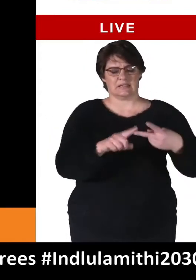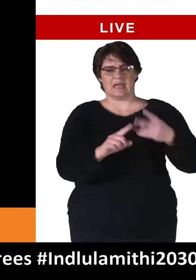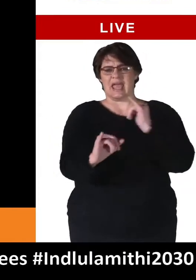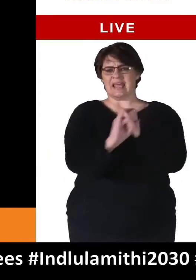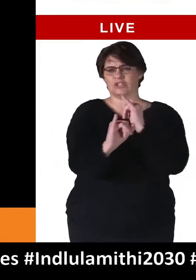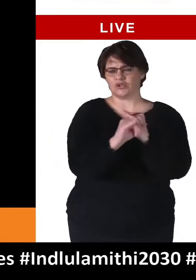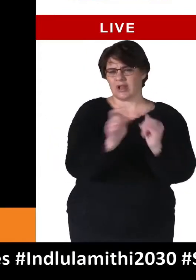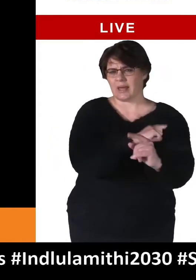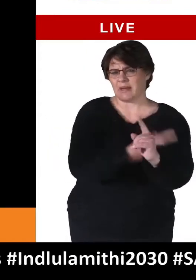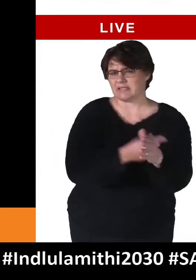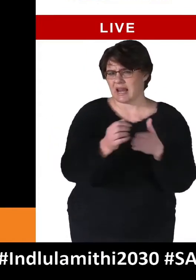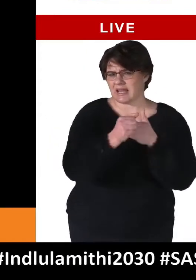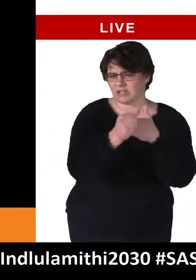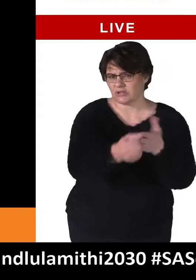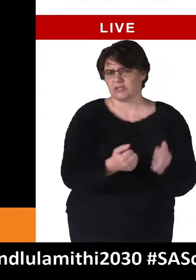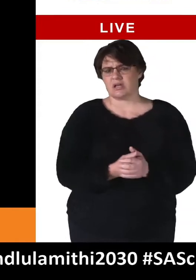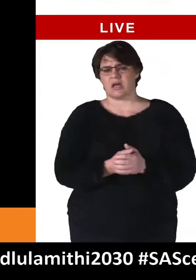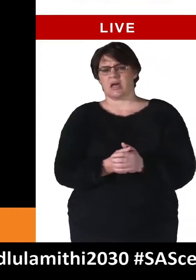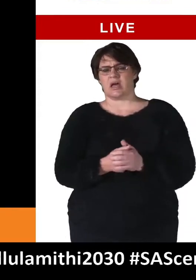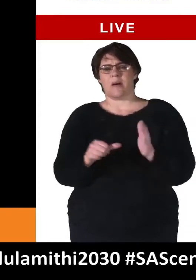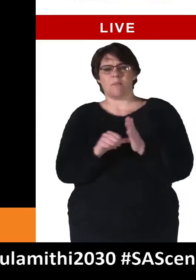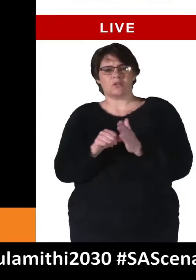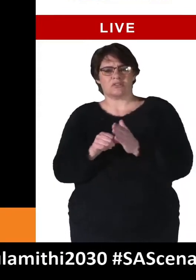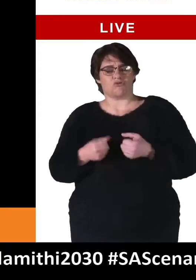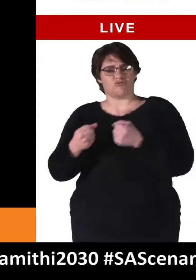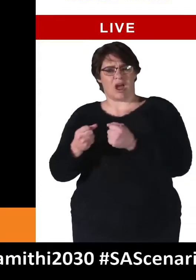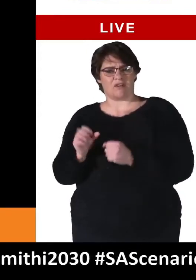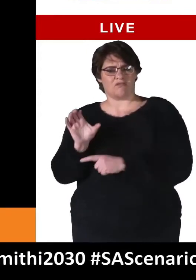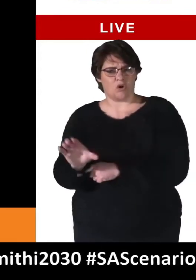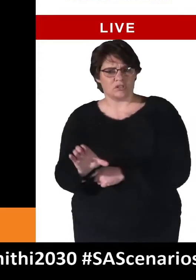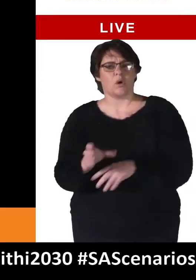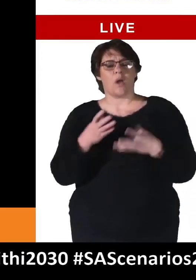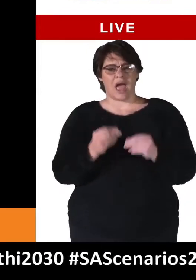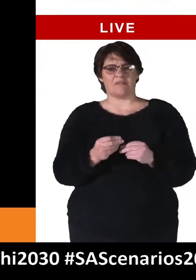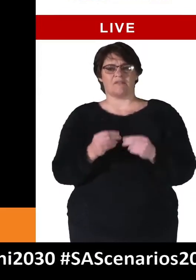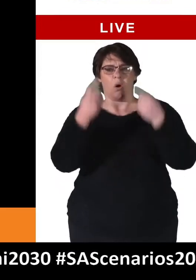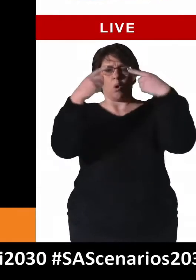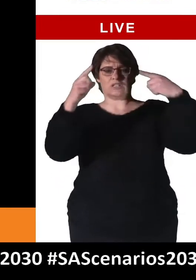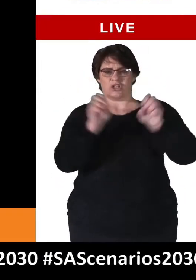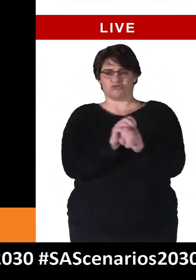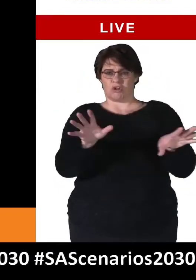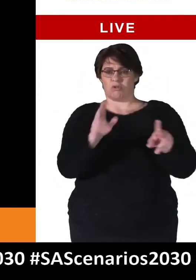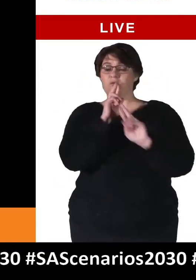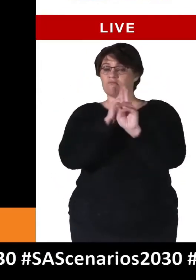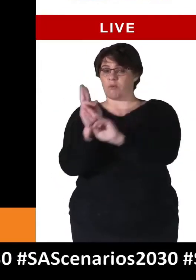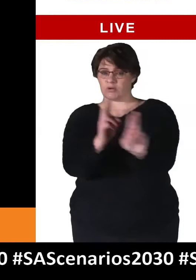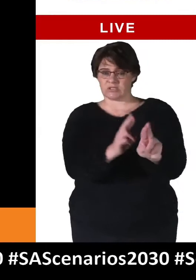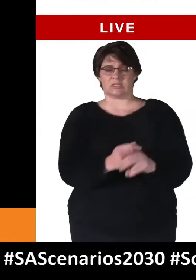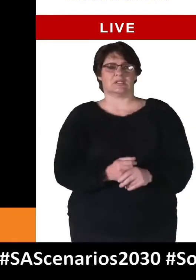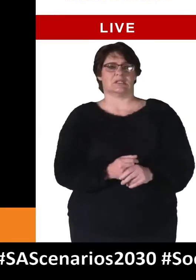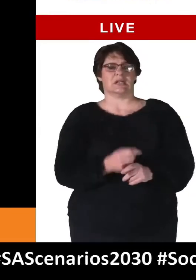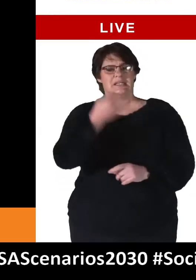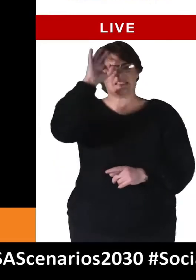institutional capacity and leadership key driving force, we have Auditor General reports for state entities, we